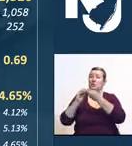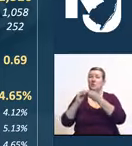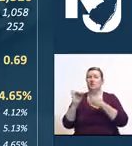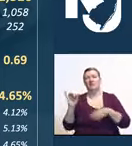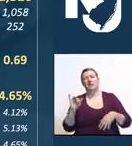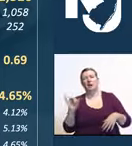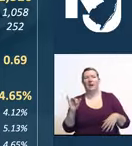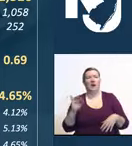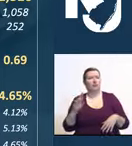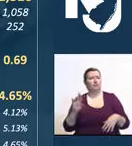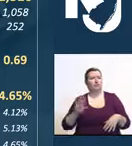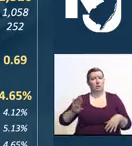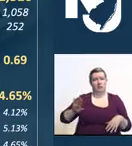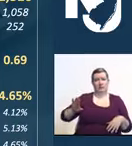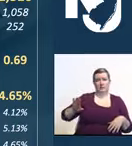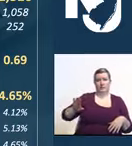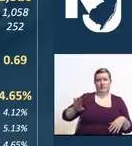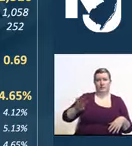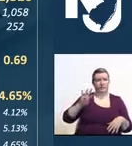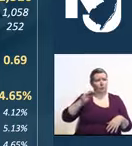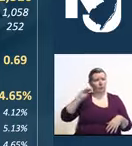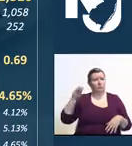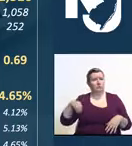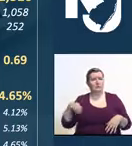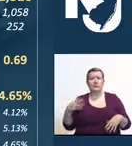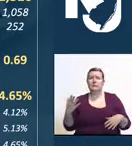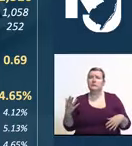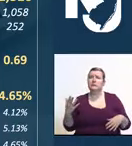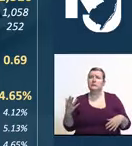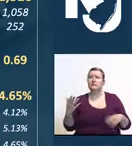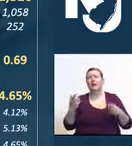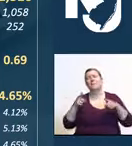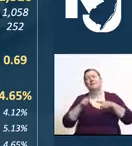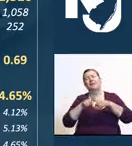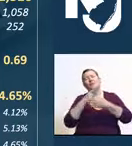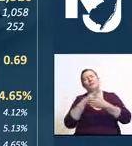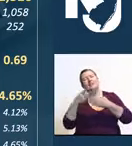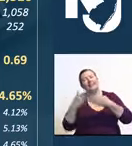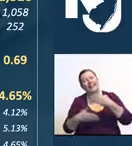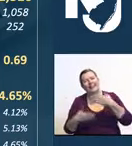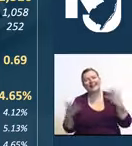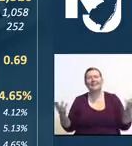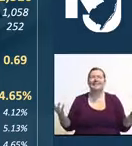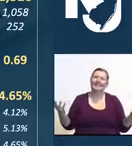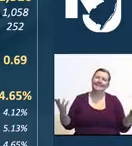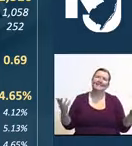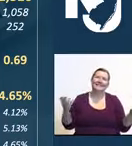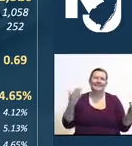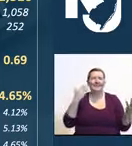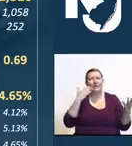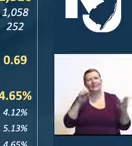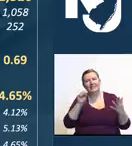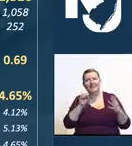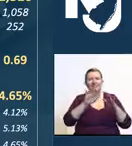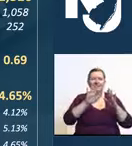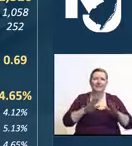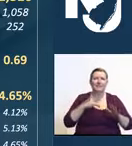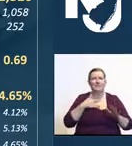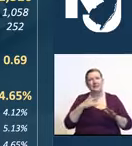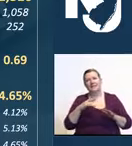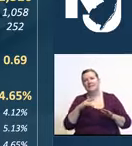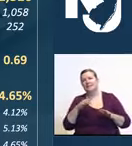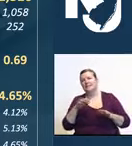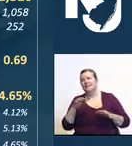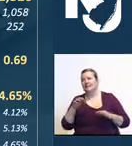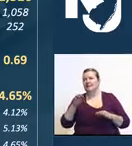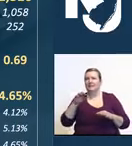up to 4 and change. Those are tests recorded on a weekend, which we've said all along from our experience are regularly outlier